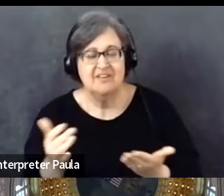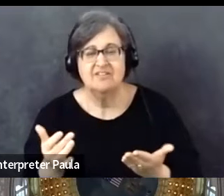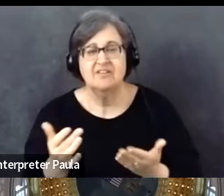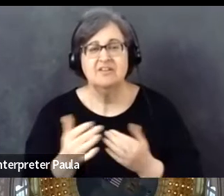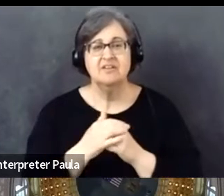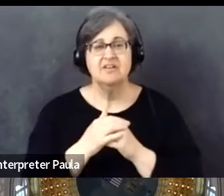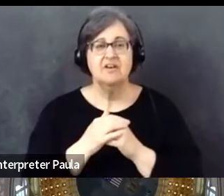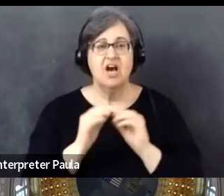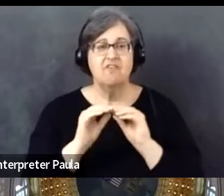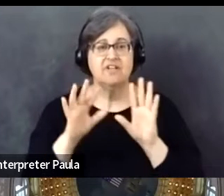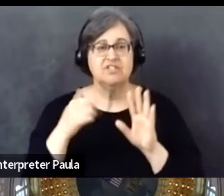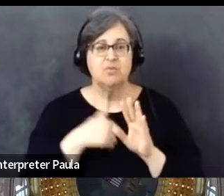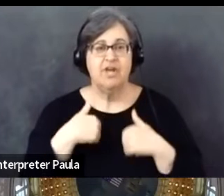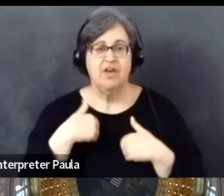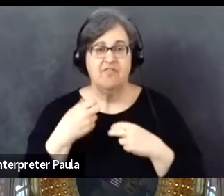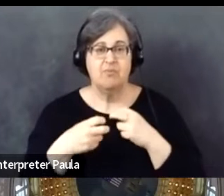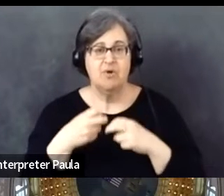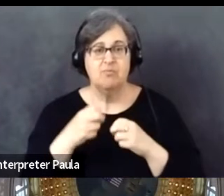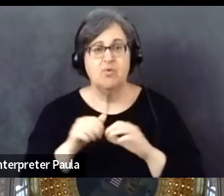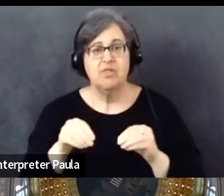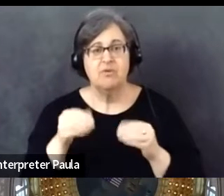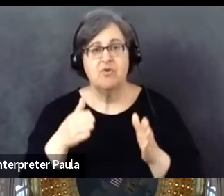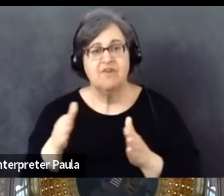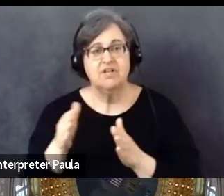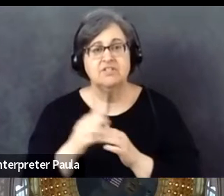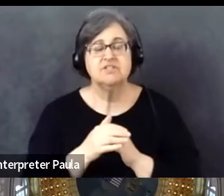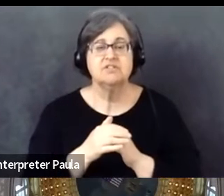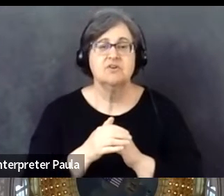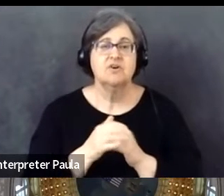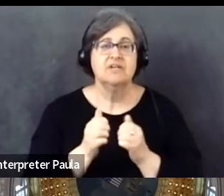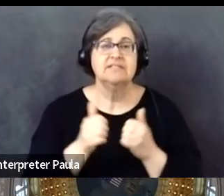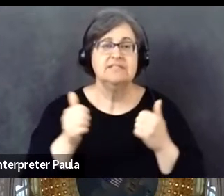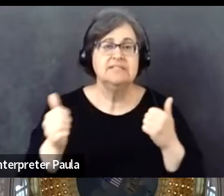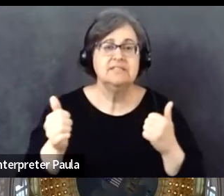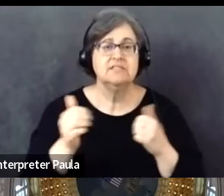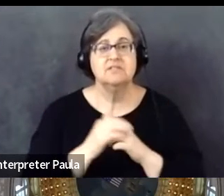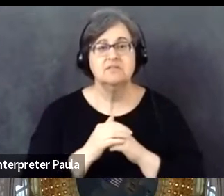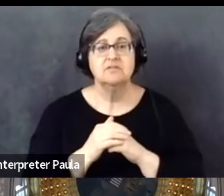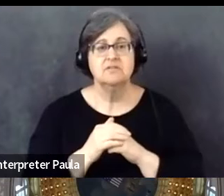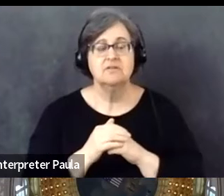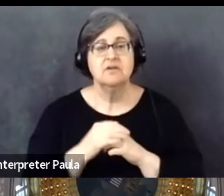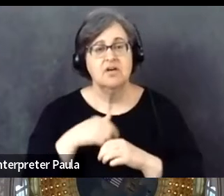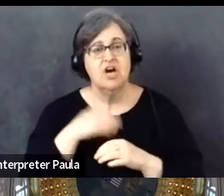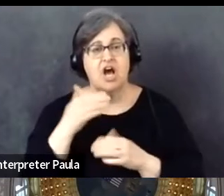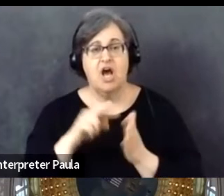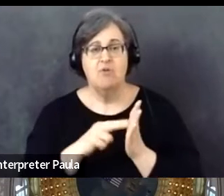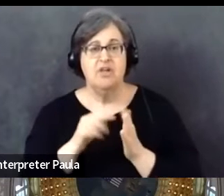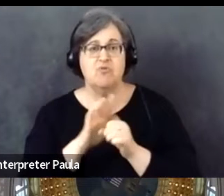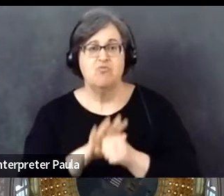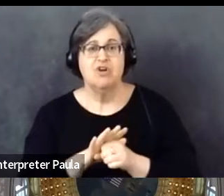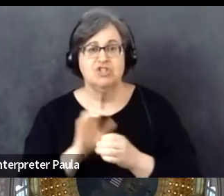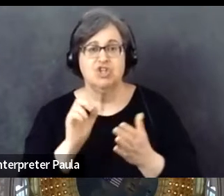because obviously we do have that problem with providers or distance, or I mean, the pressure to go back to